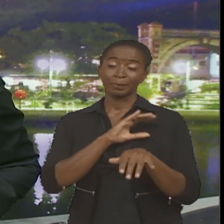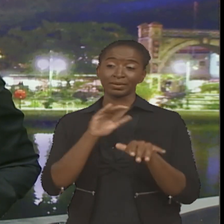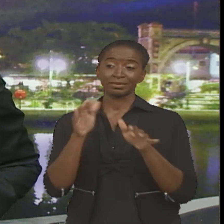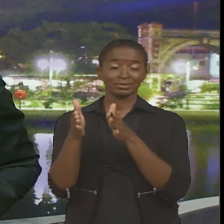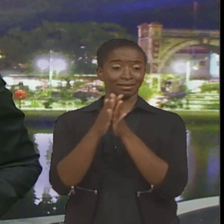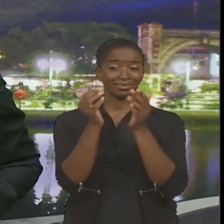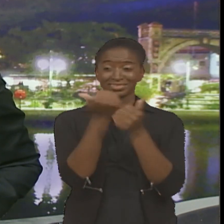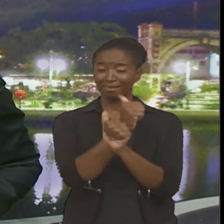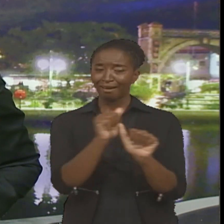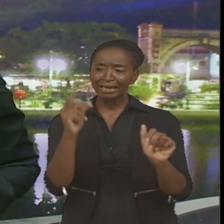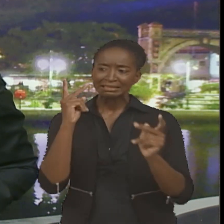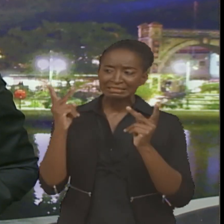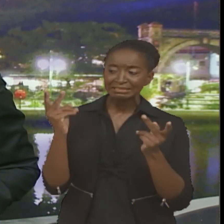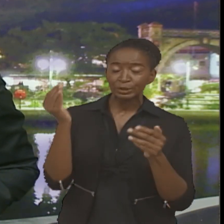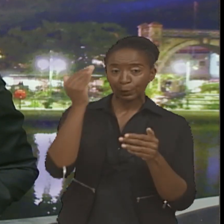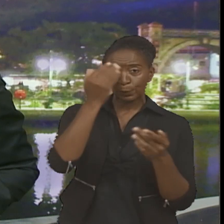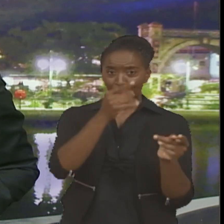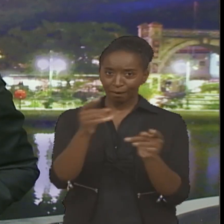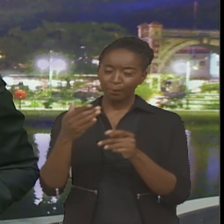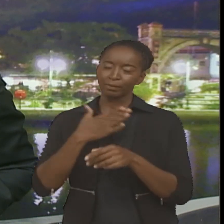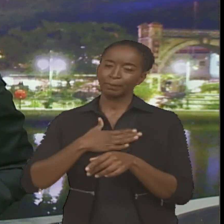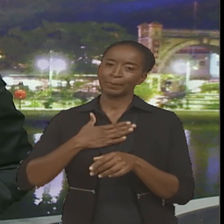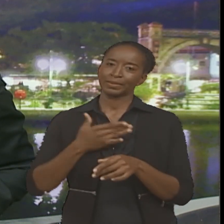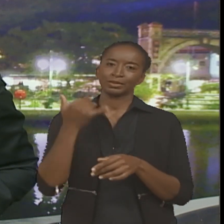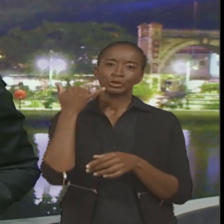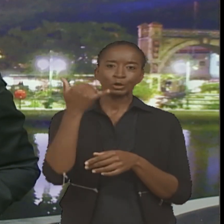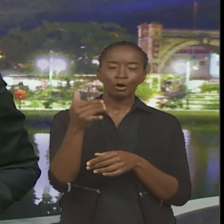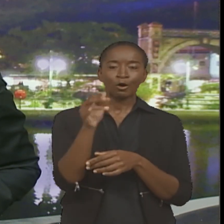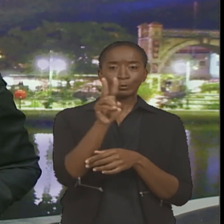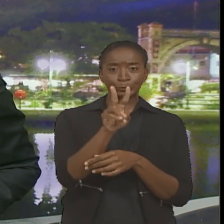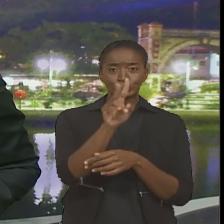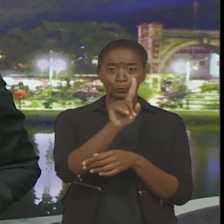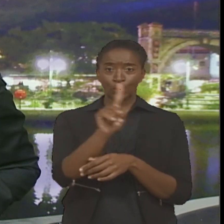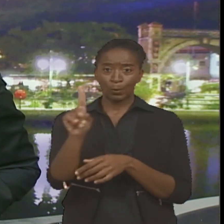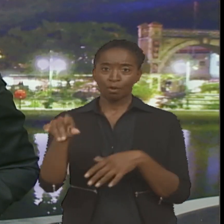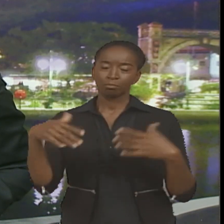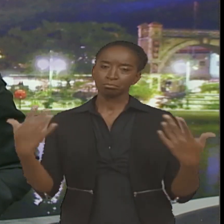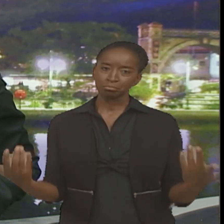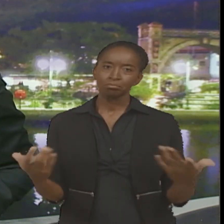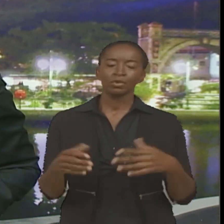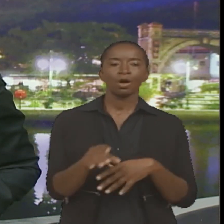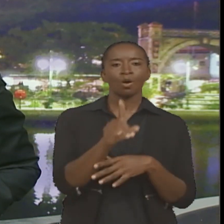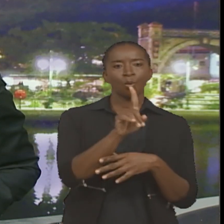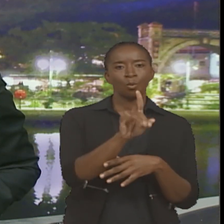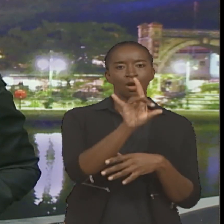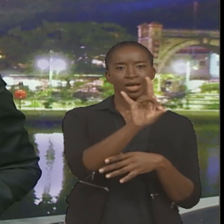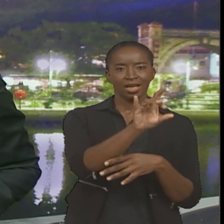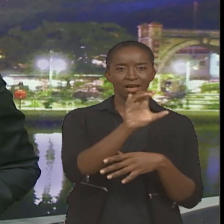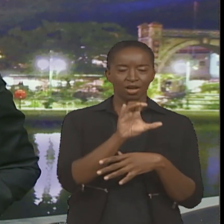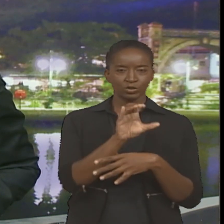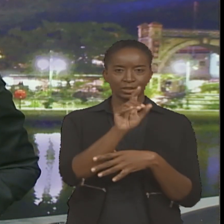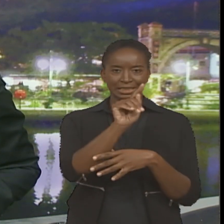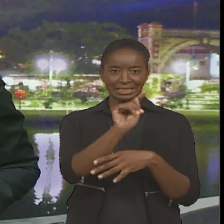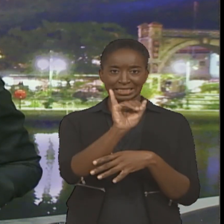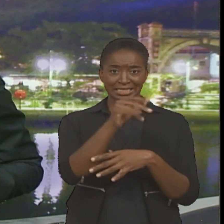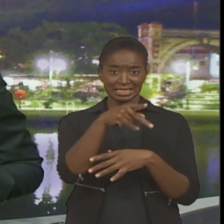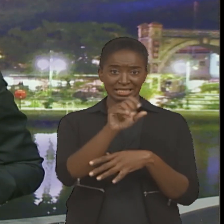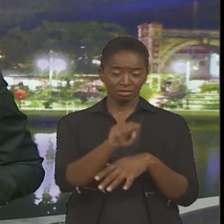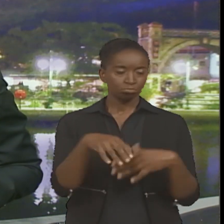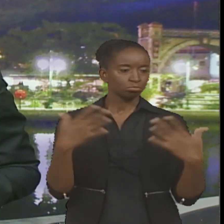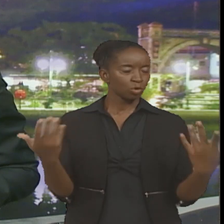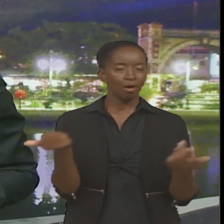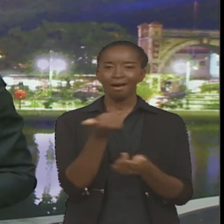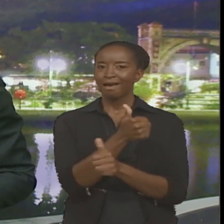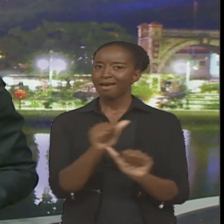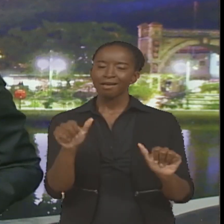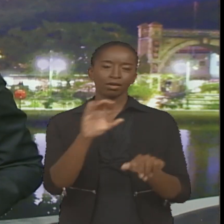the investigation to contact police emergency numbers at 211, Crime Stoppers at 1-800-TIPS, or any police